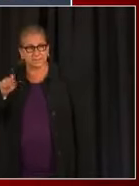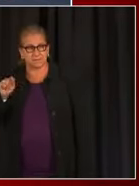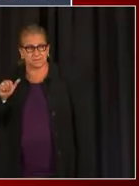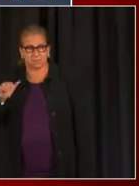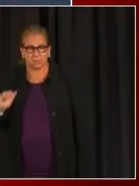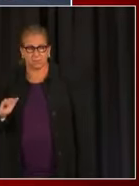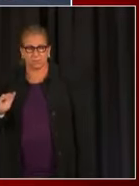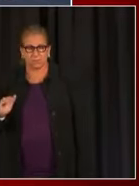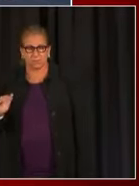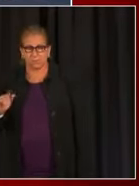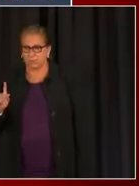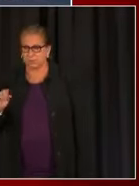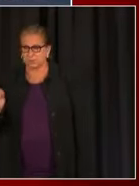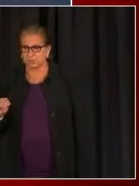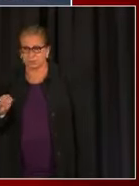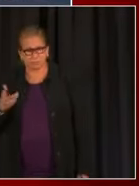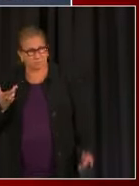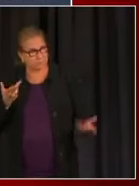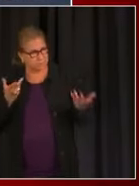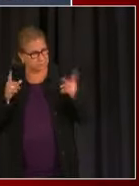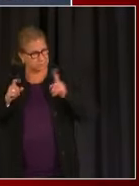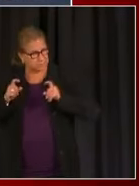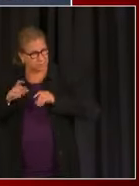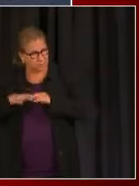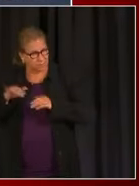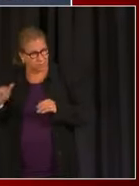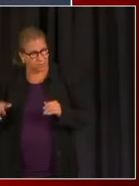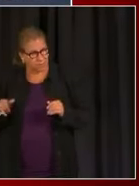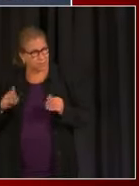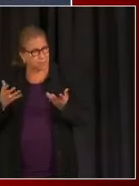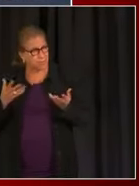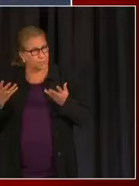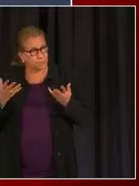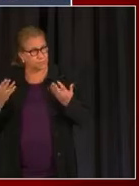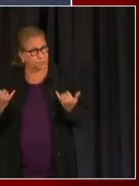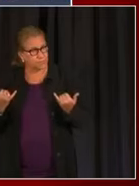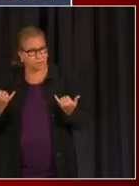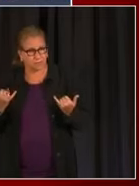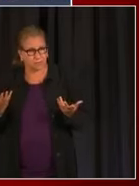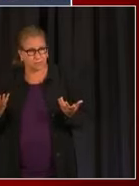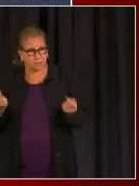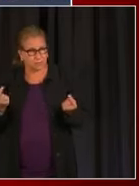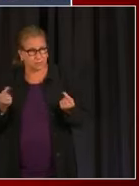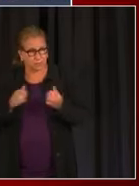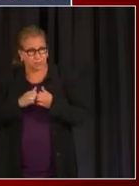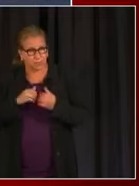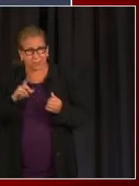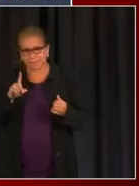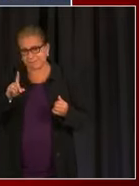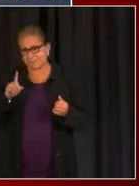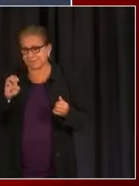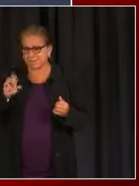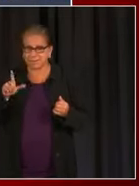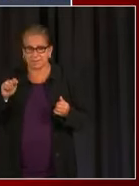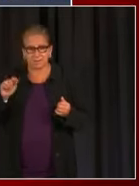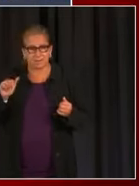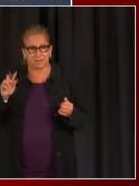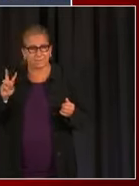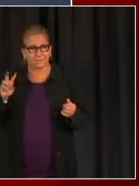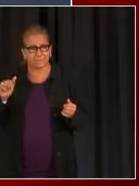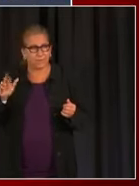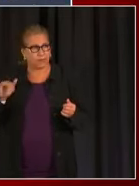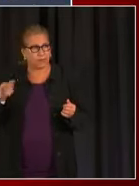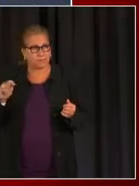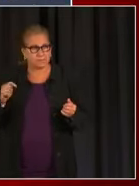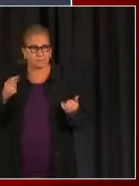being sequenced. Can you update us on that, on what percentage now is the Delta variant accounting for in new cases, and what